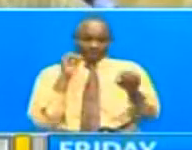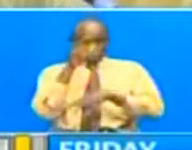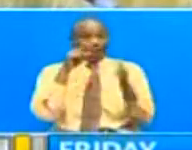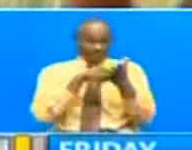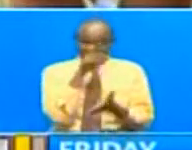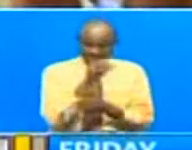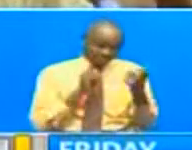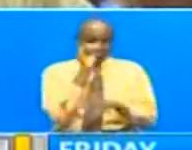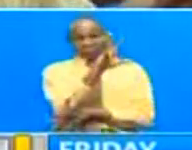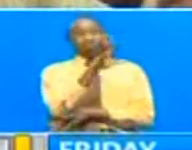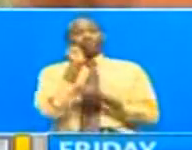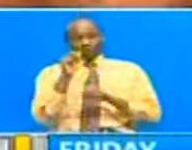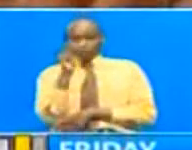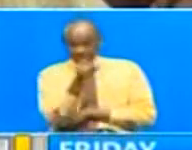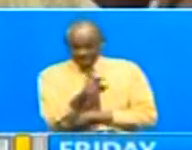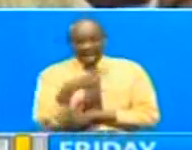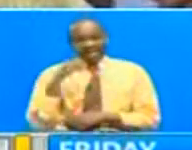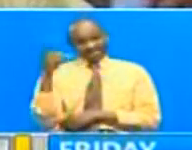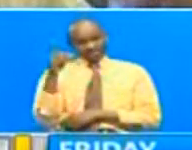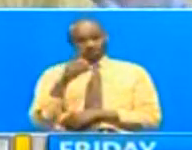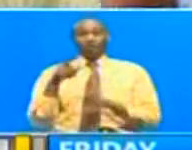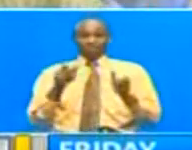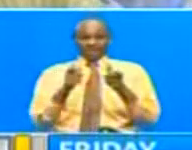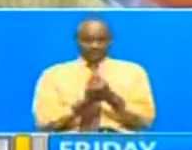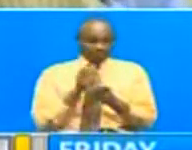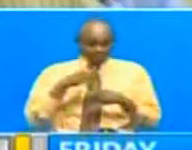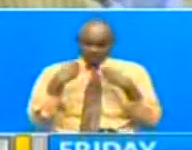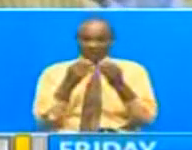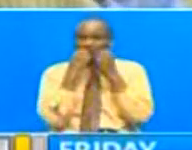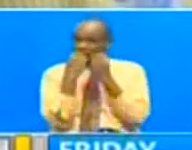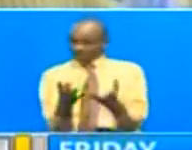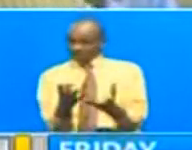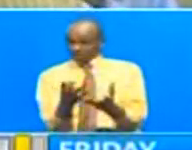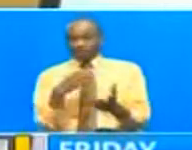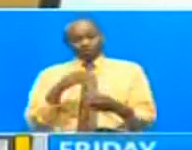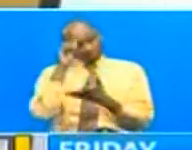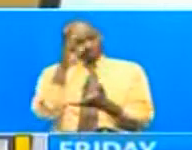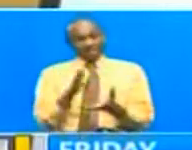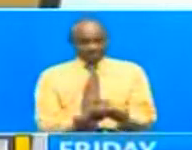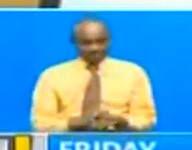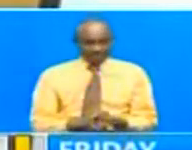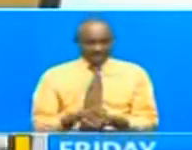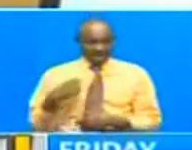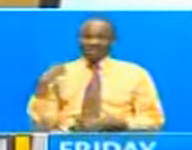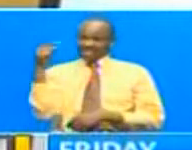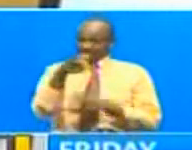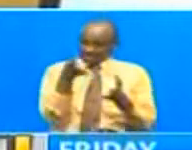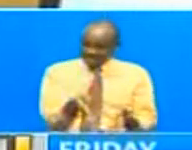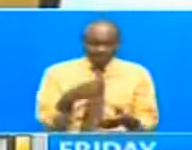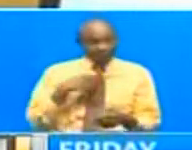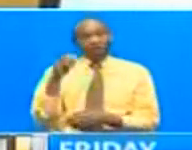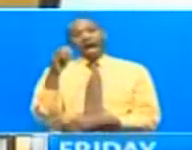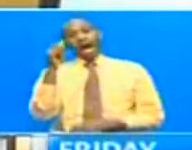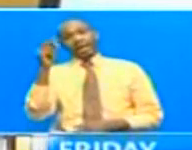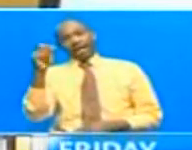The teachers are going to use PowerPoint projectors and digital media to convey the information to the students. I came here when I was analog, but